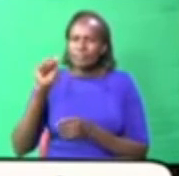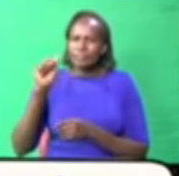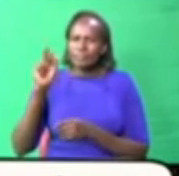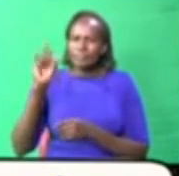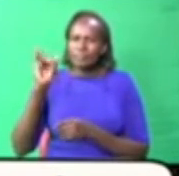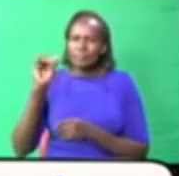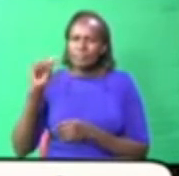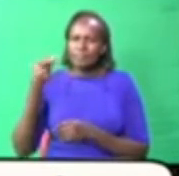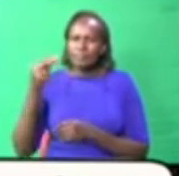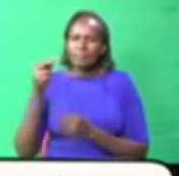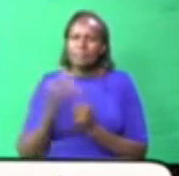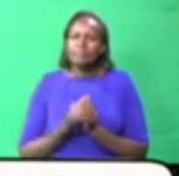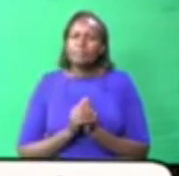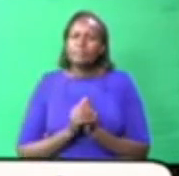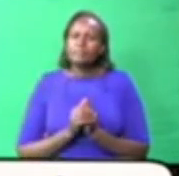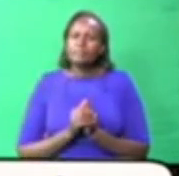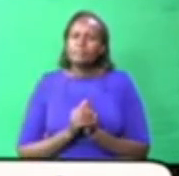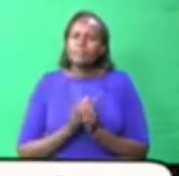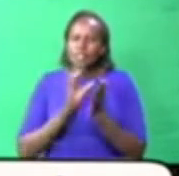several verses there.